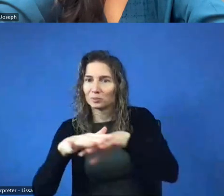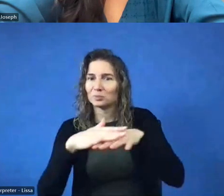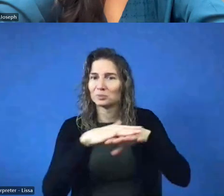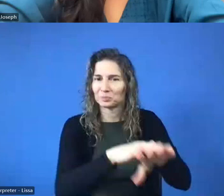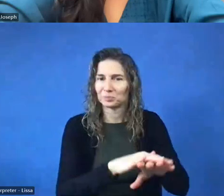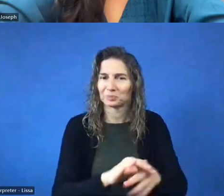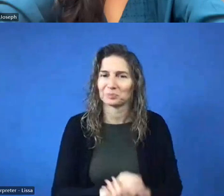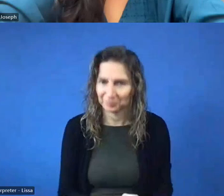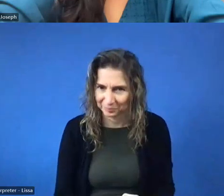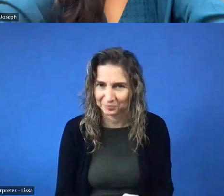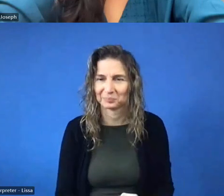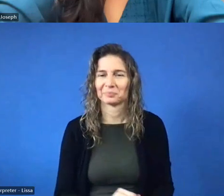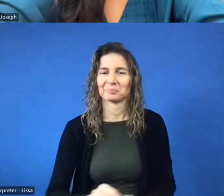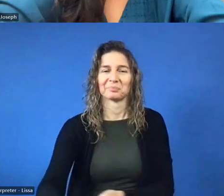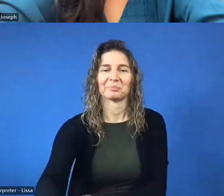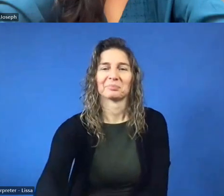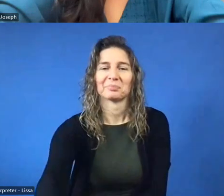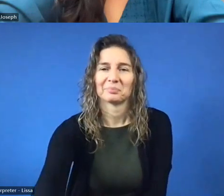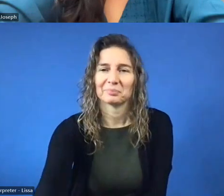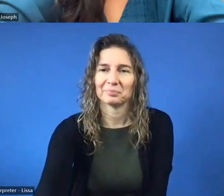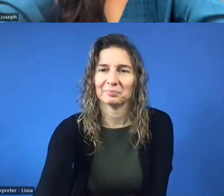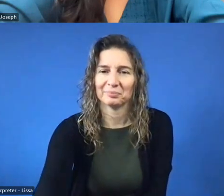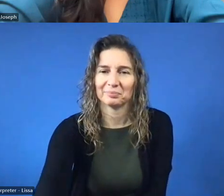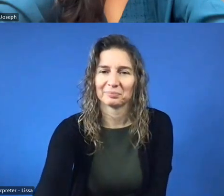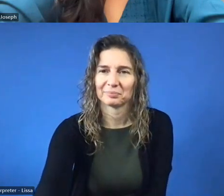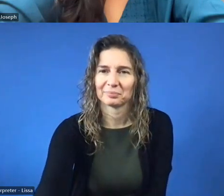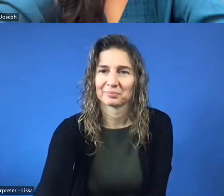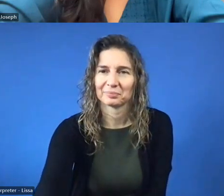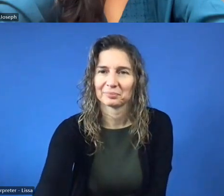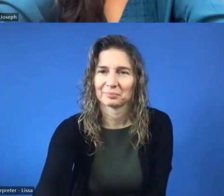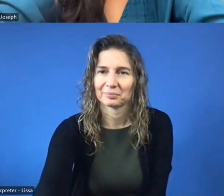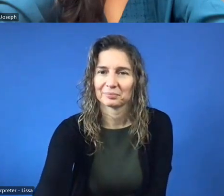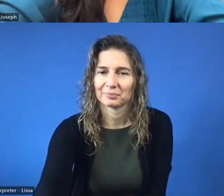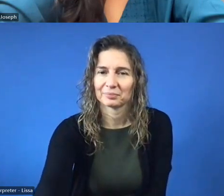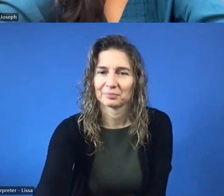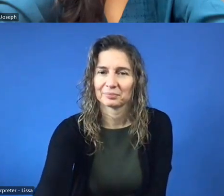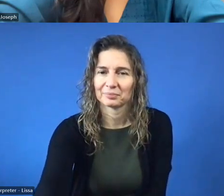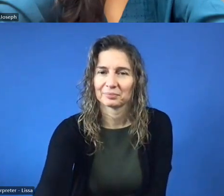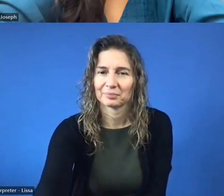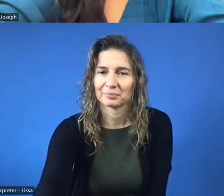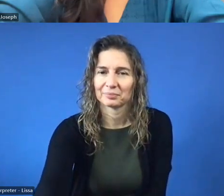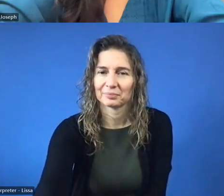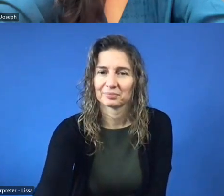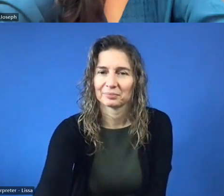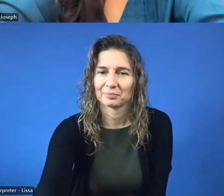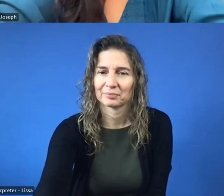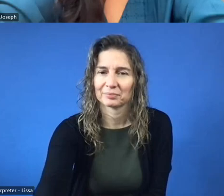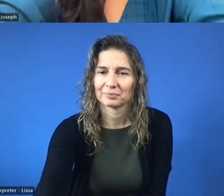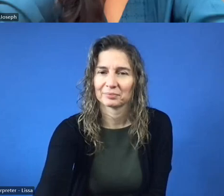the session today, which is Surabhi Agarwal, another time